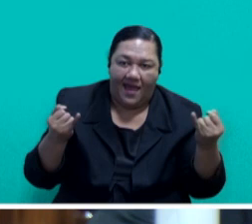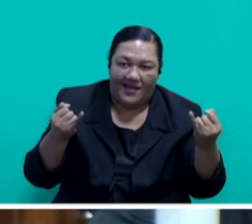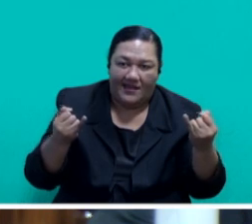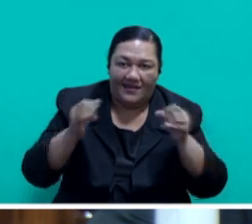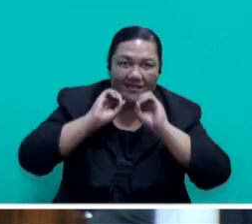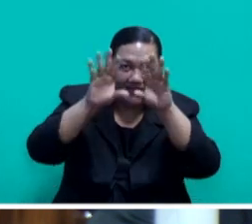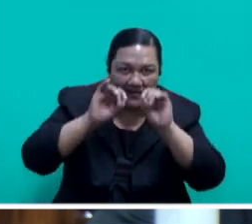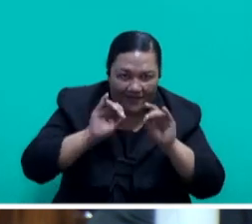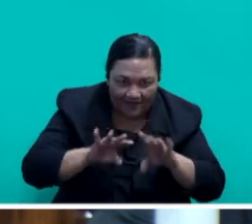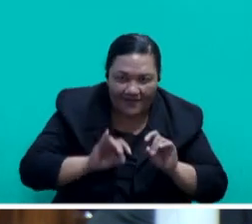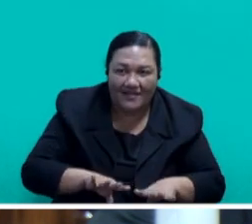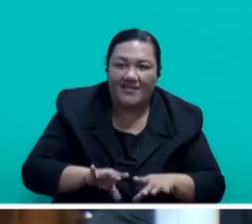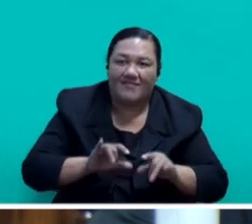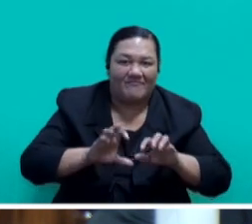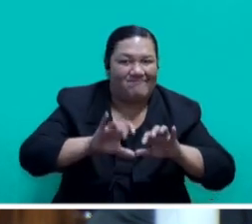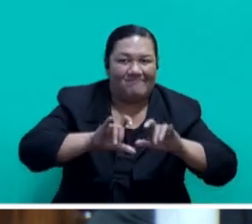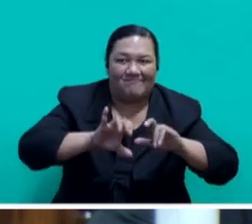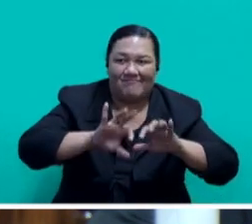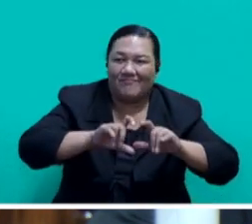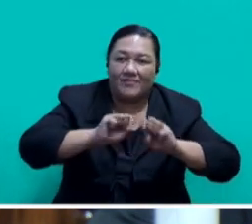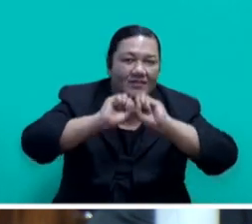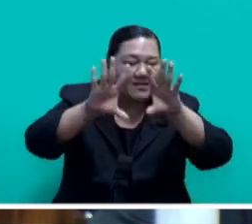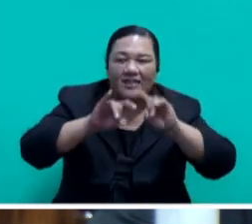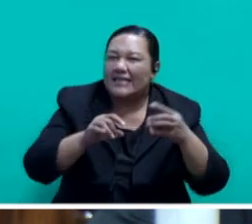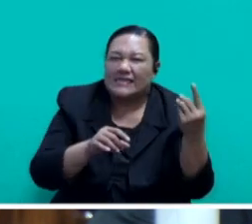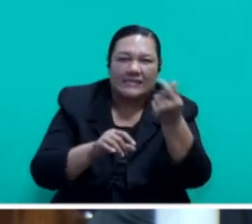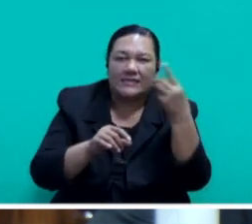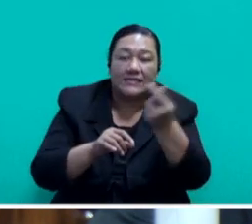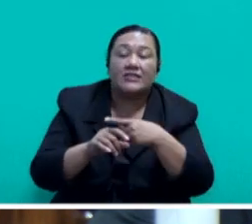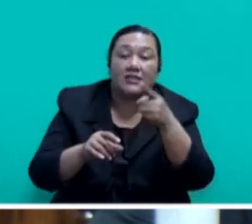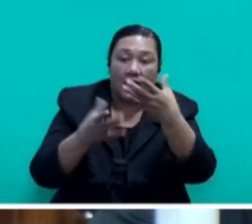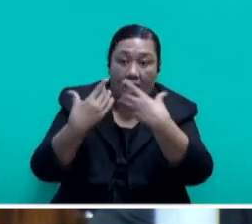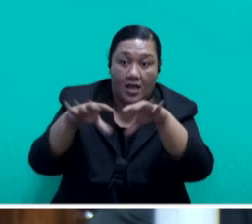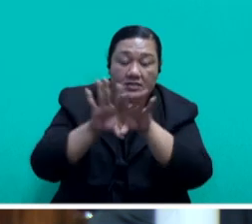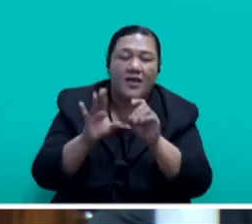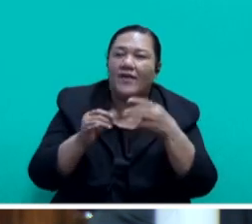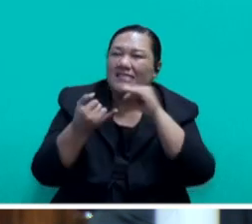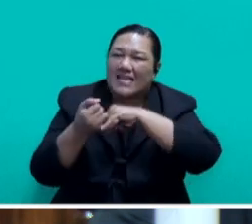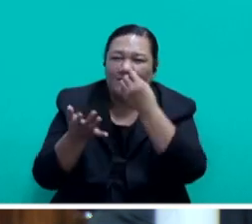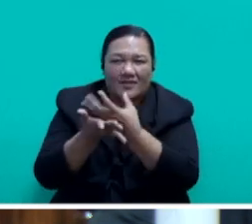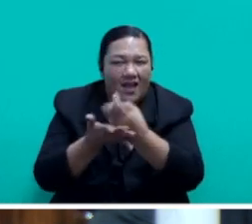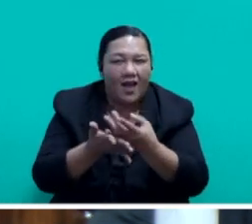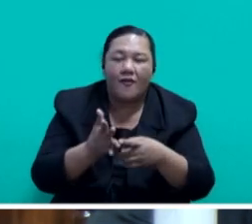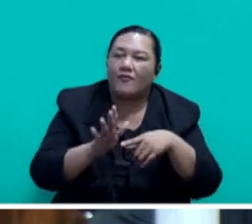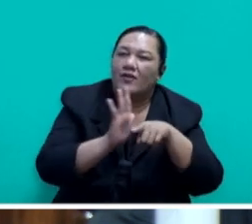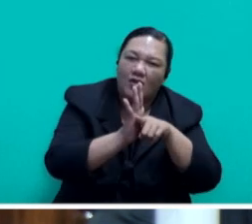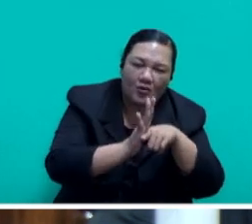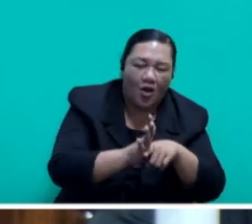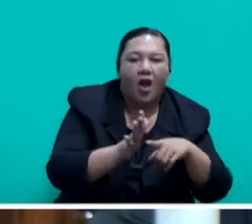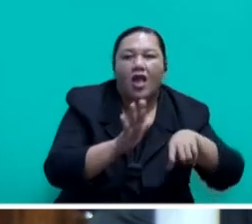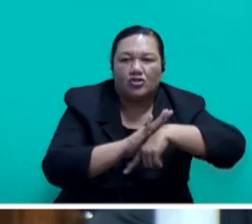these standing operating procedures and process flows in 3 councils, Sabsabu, Suva, and Lautoka. This digital transformation